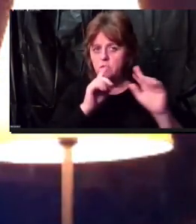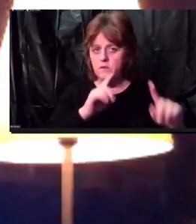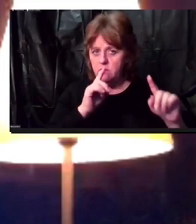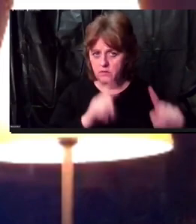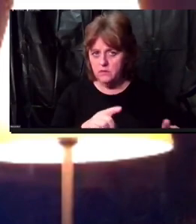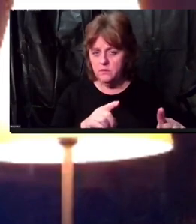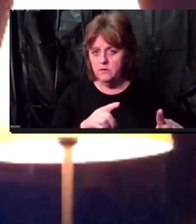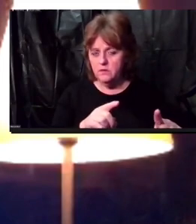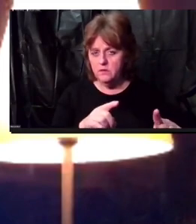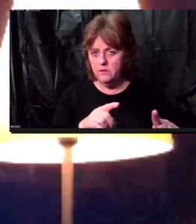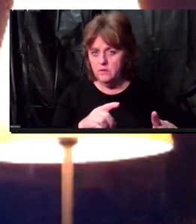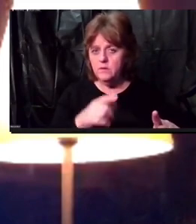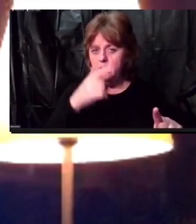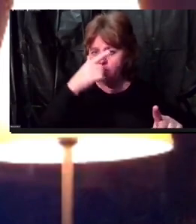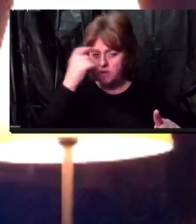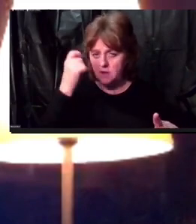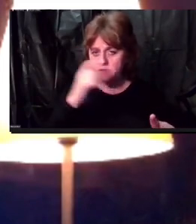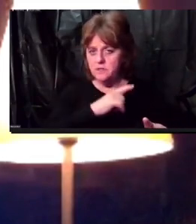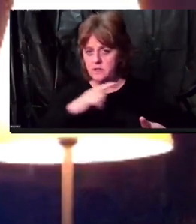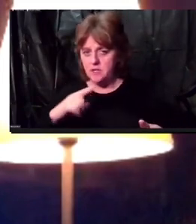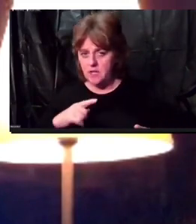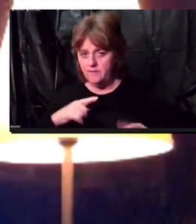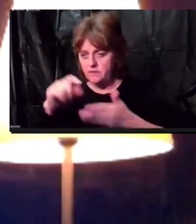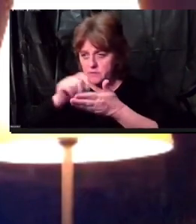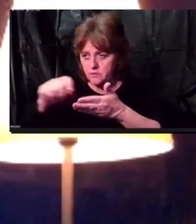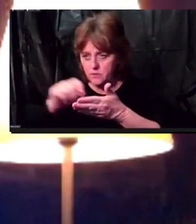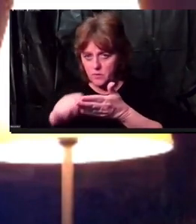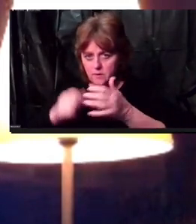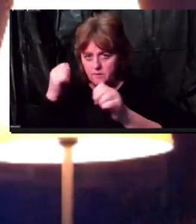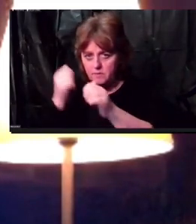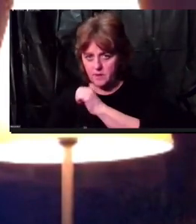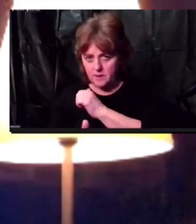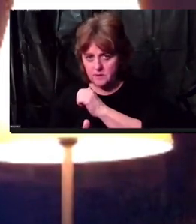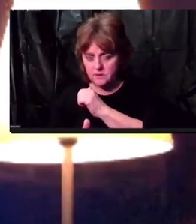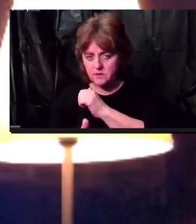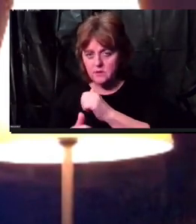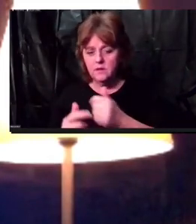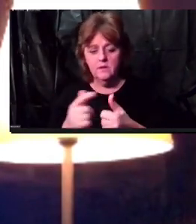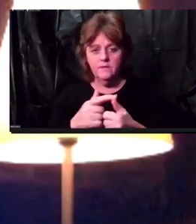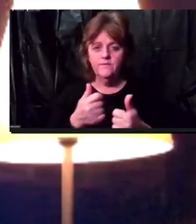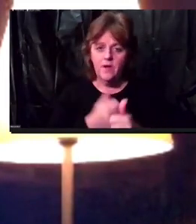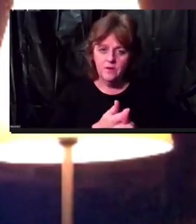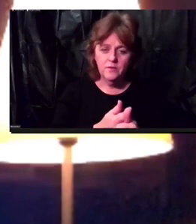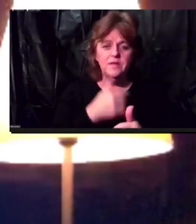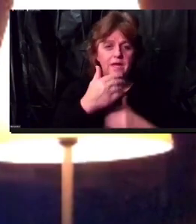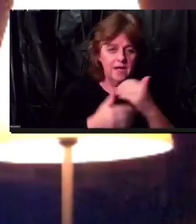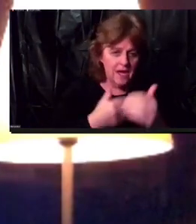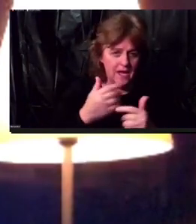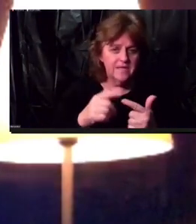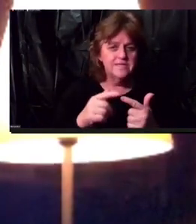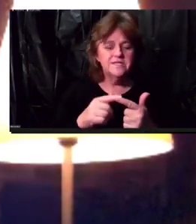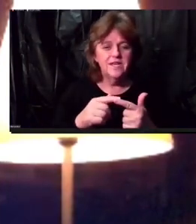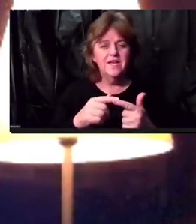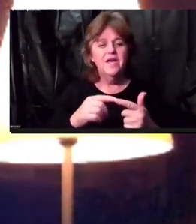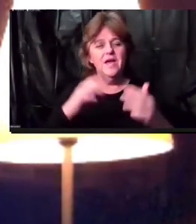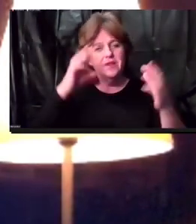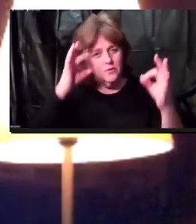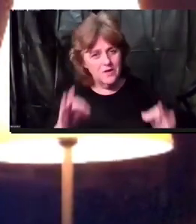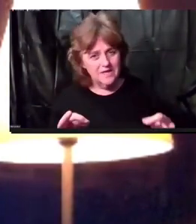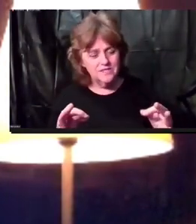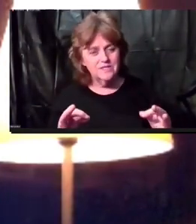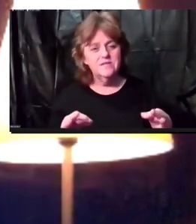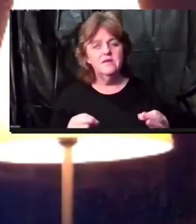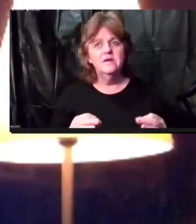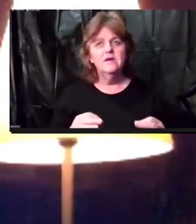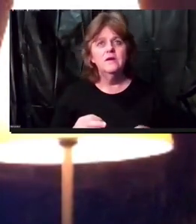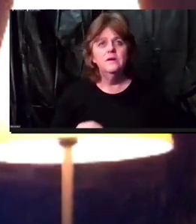that resulted from our legislative efforts here, following the kindness and the resolution.